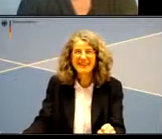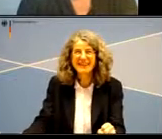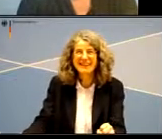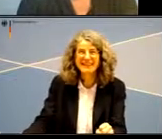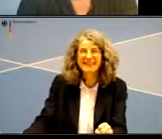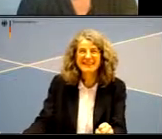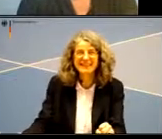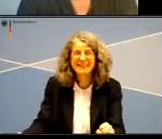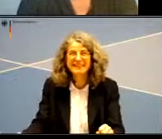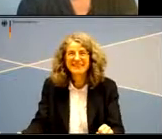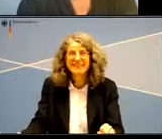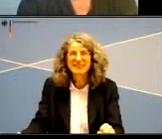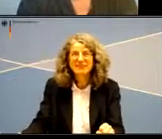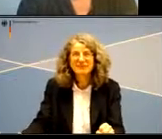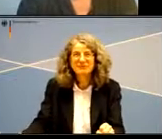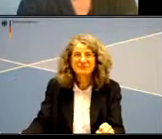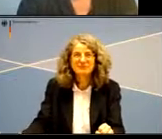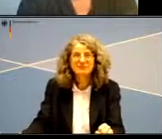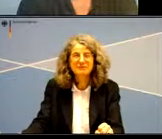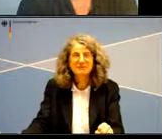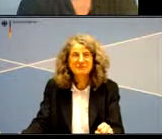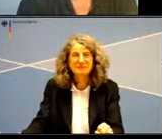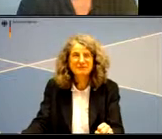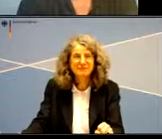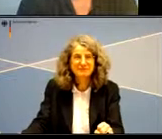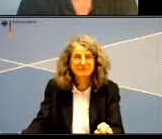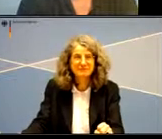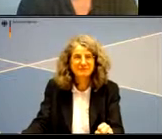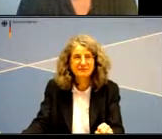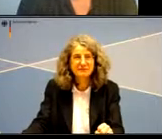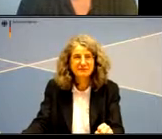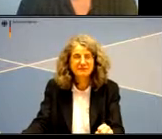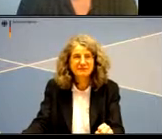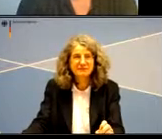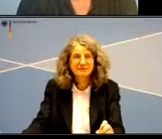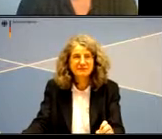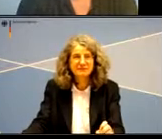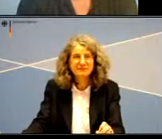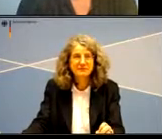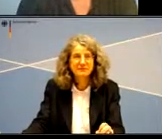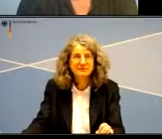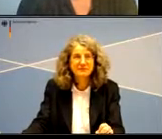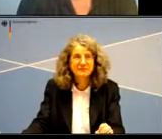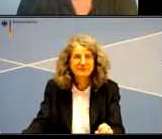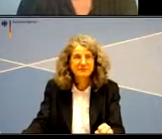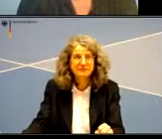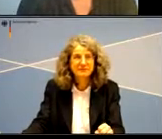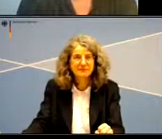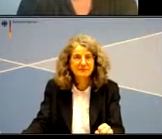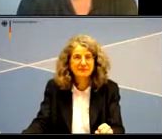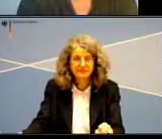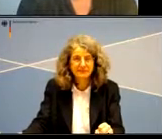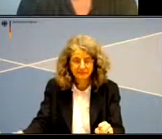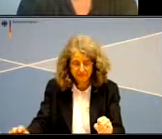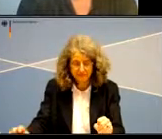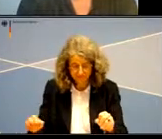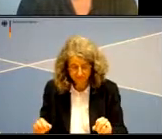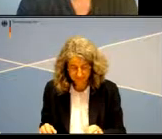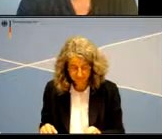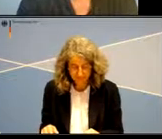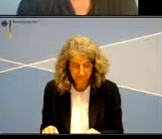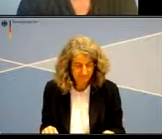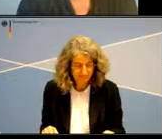today's discussion is on something that we're all very familiar with because it's on all the agendas and all the discussions at the moment,